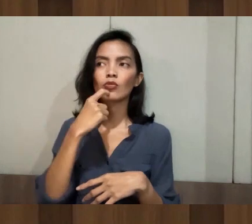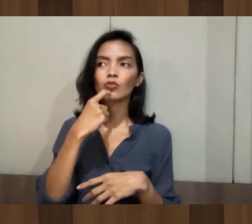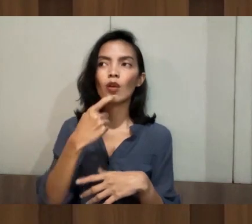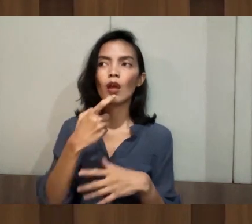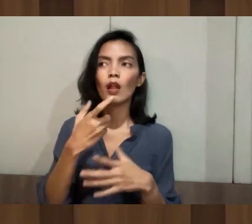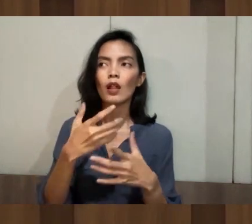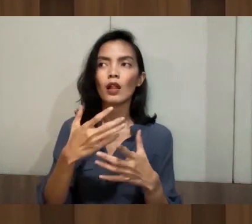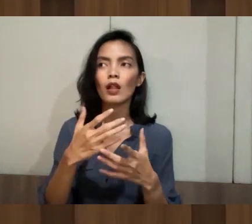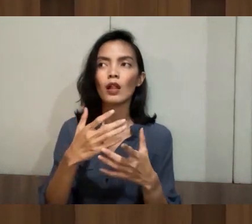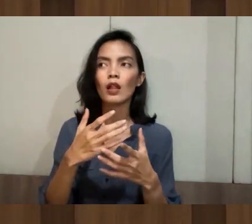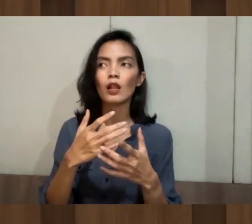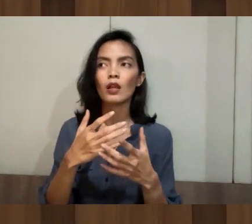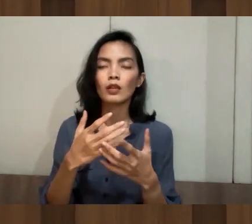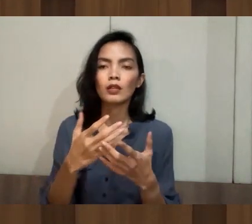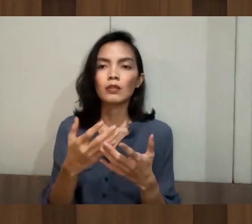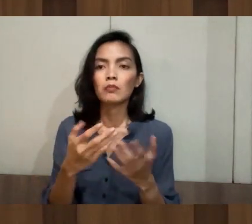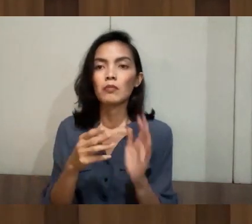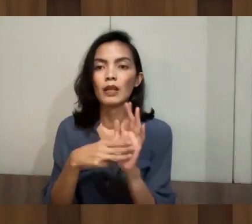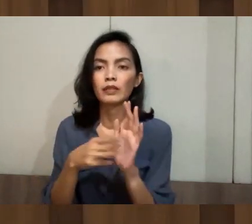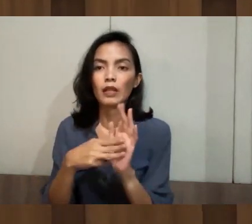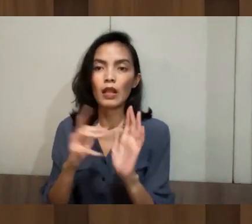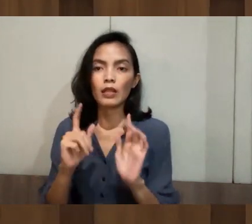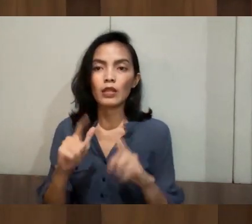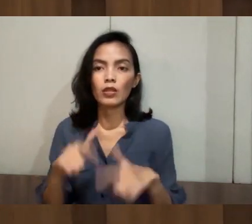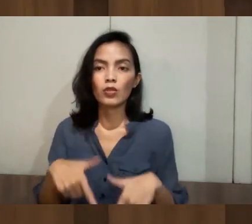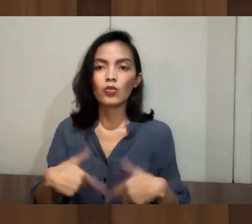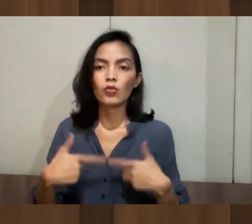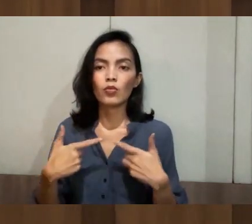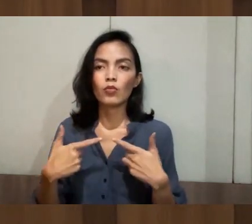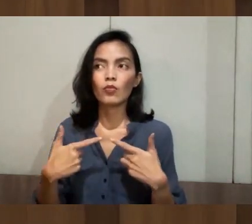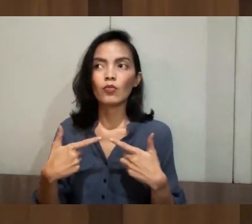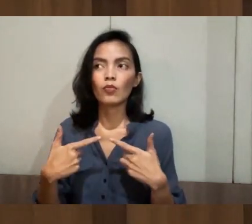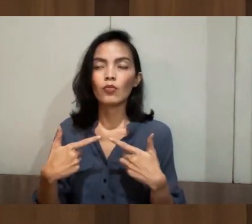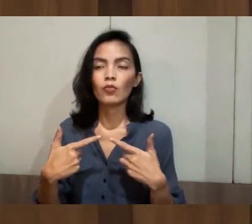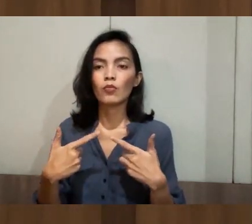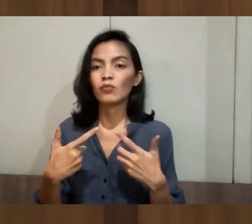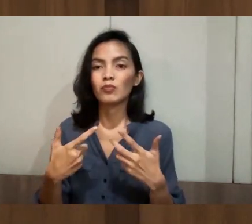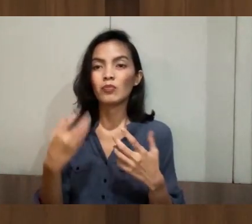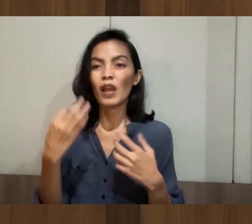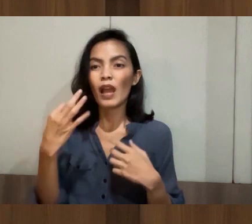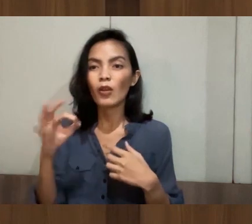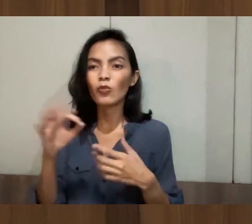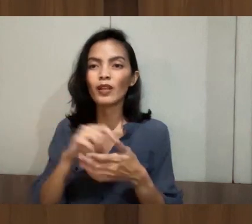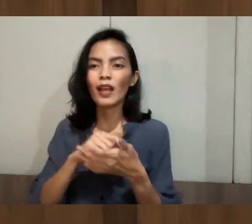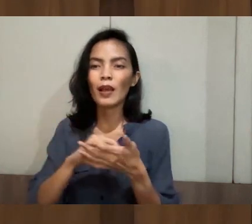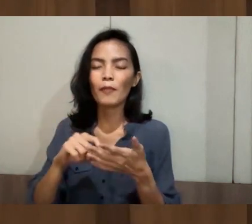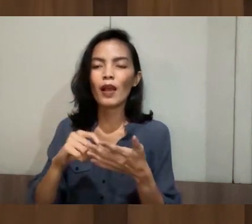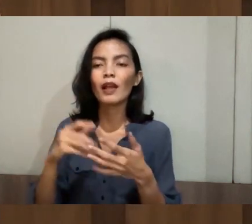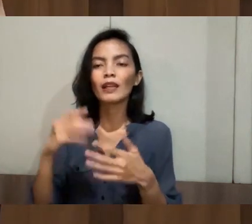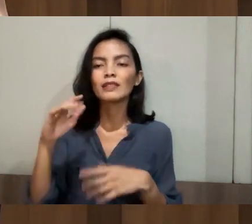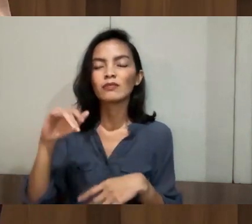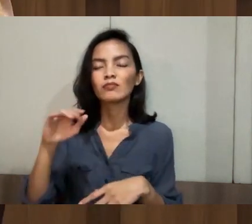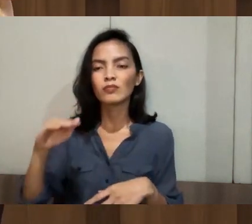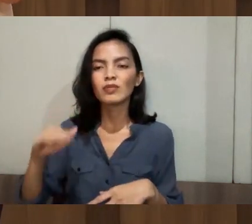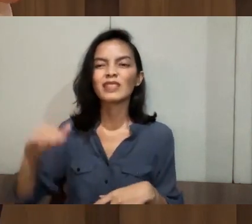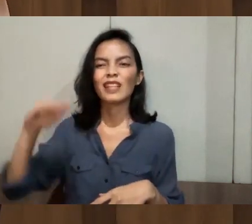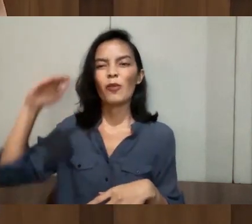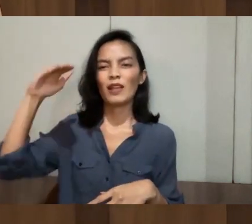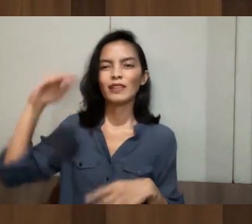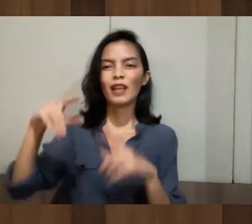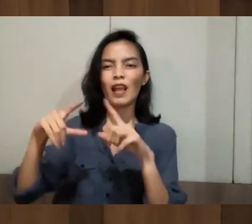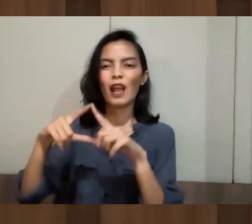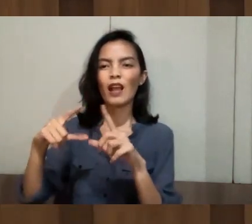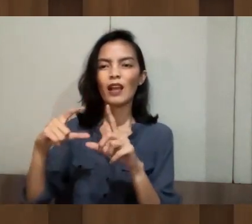also newly introduced to this glorified yet dreaded phase of life, which we call as an